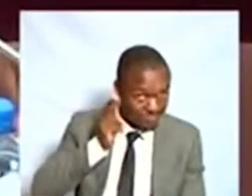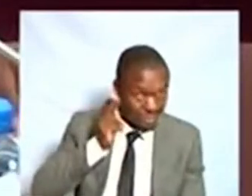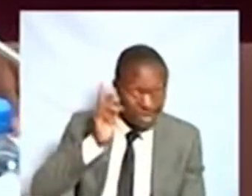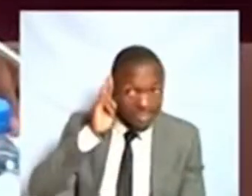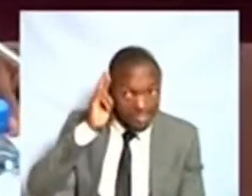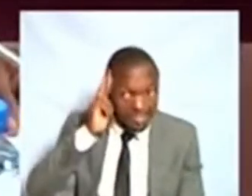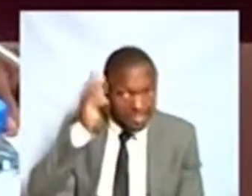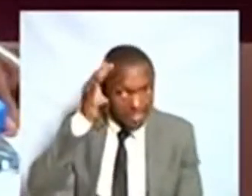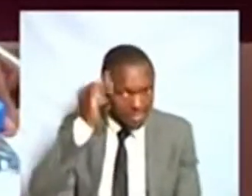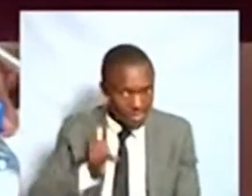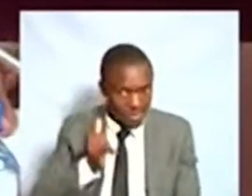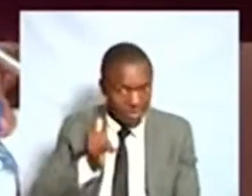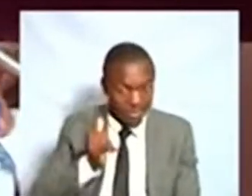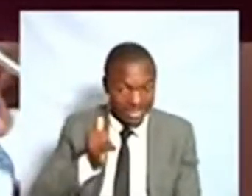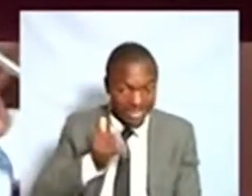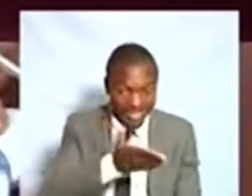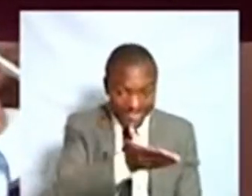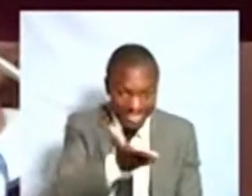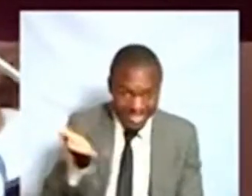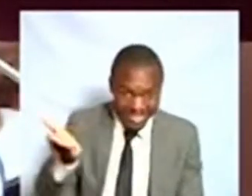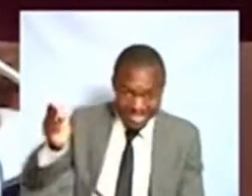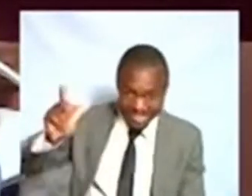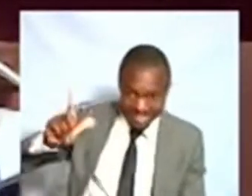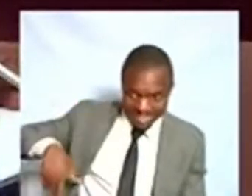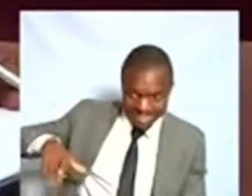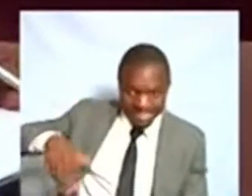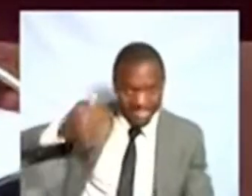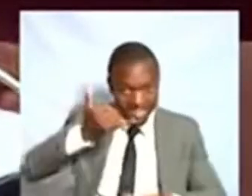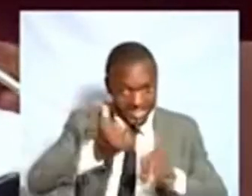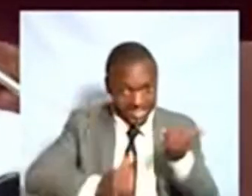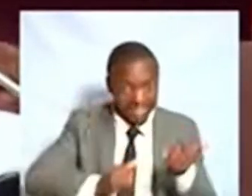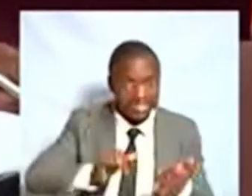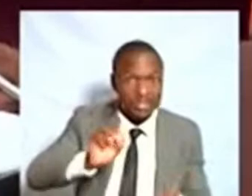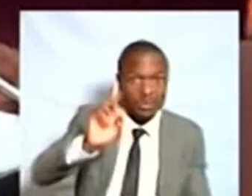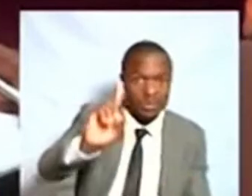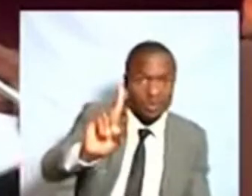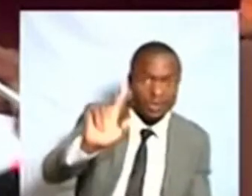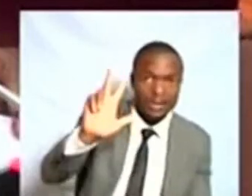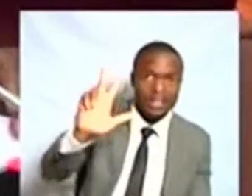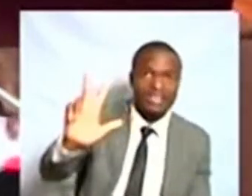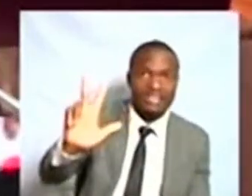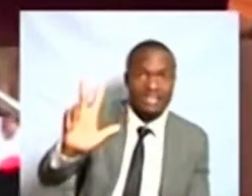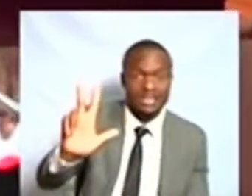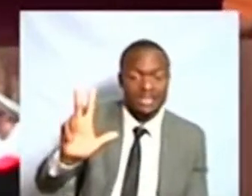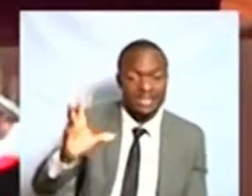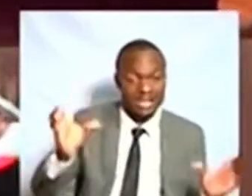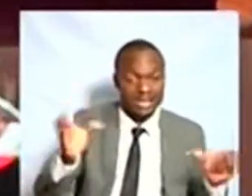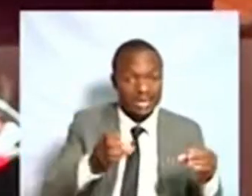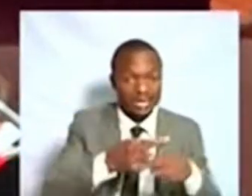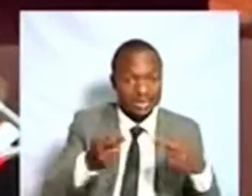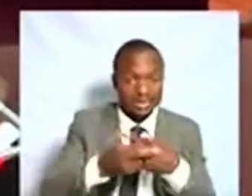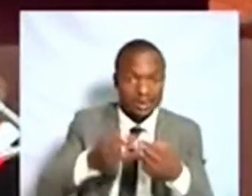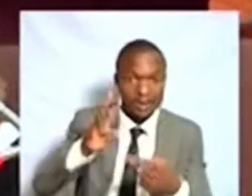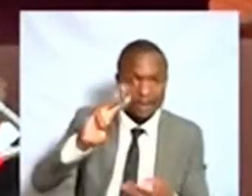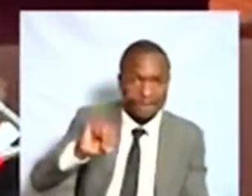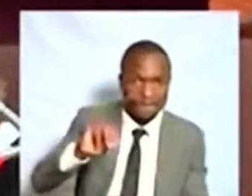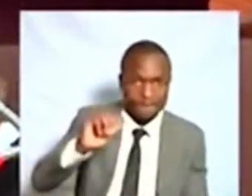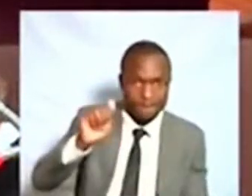reason why there was a delay in the completion of the 1x3 classroom block at Mandondo